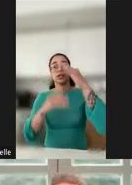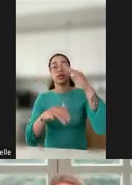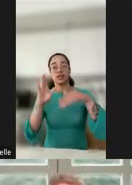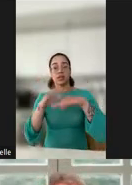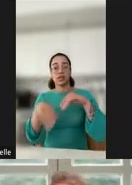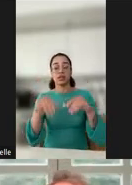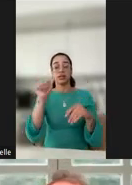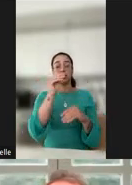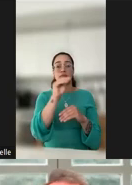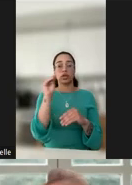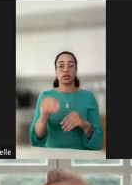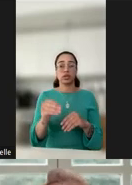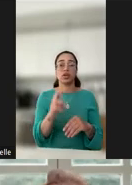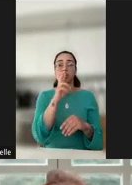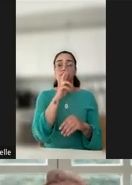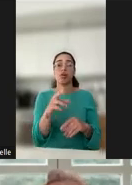X or older.